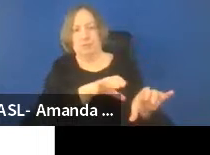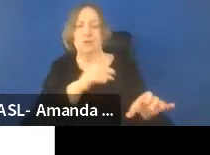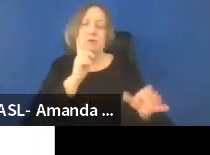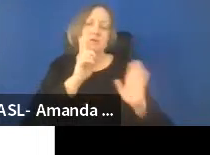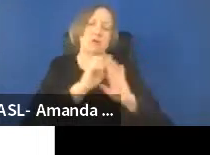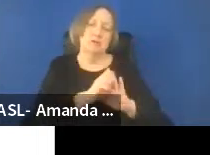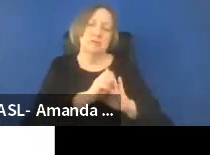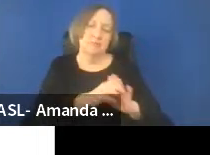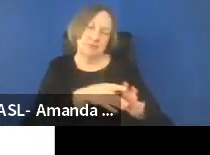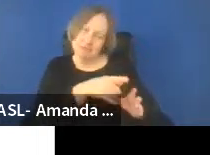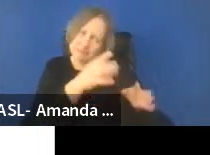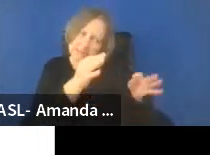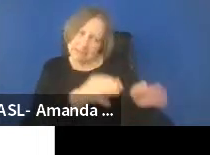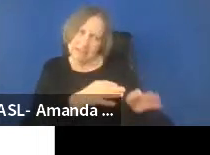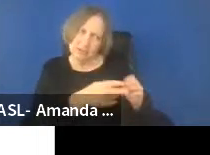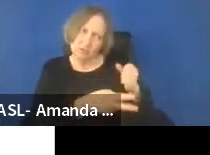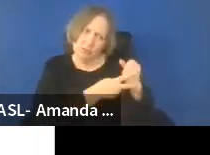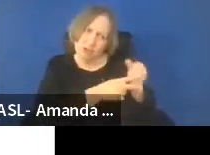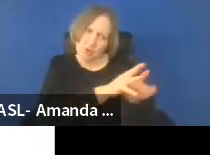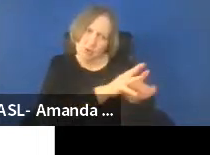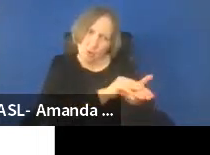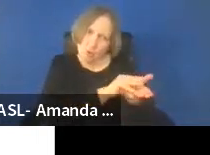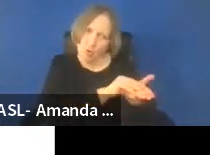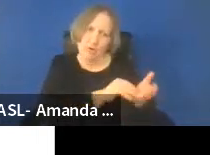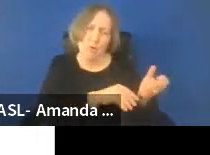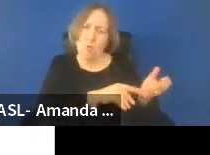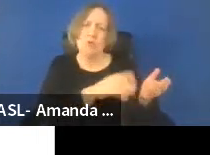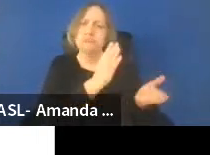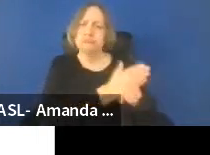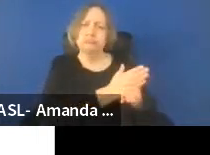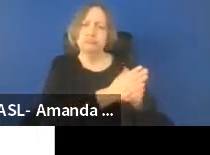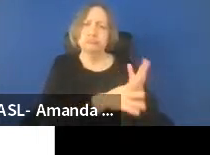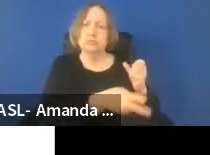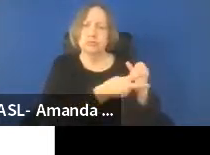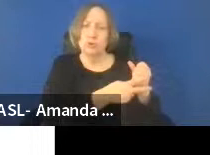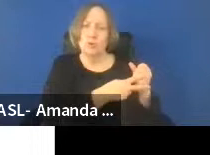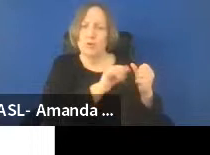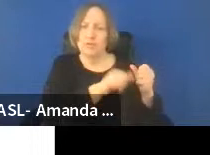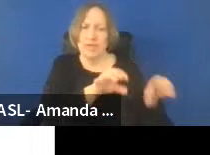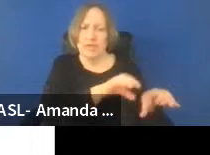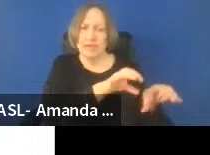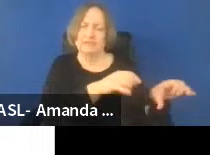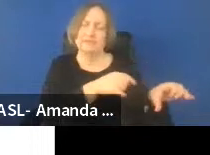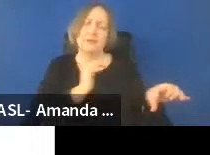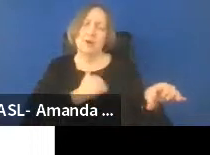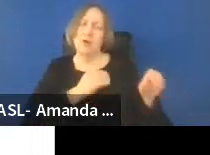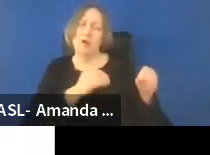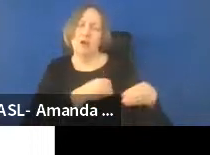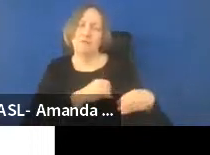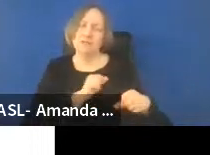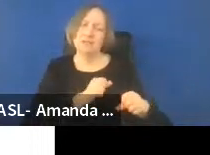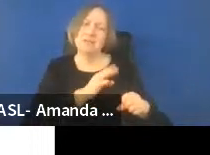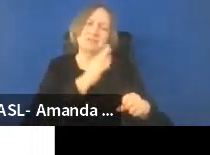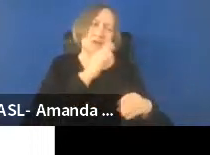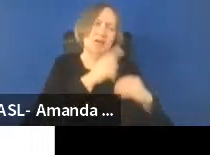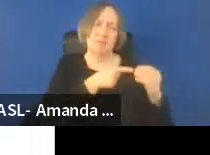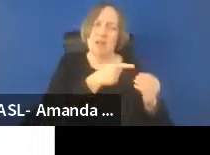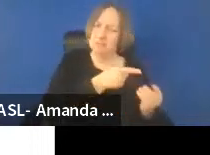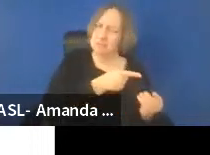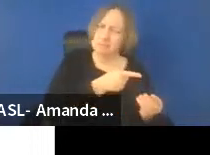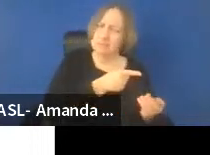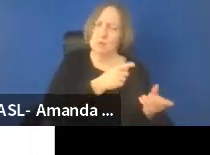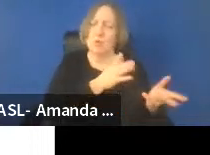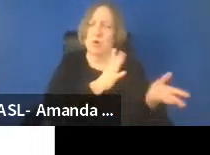the decision to record or not record certain activity, that's something our office can speak to or work